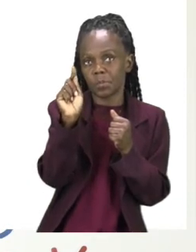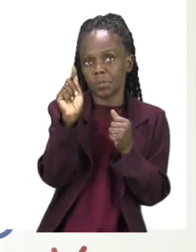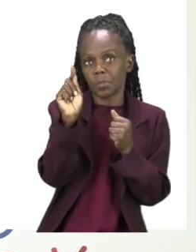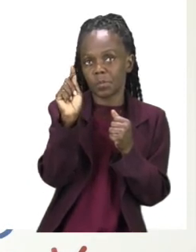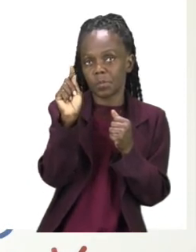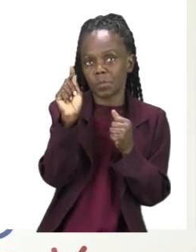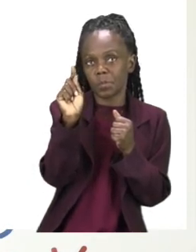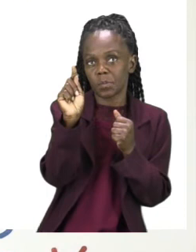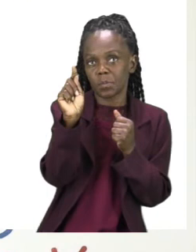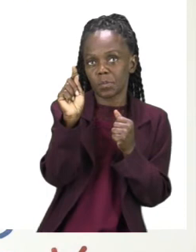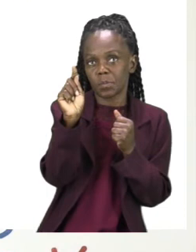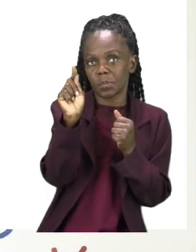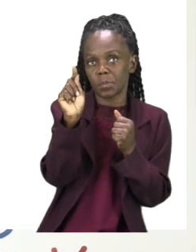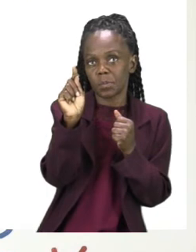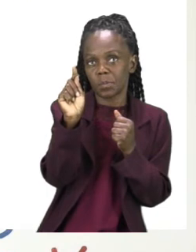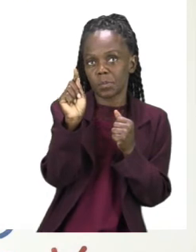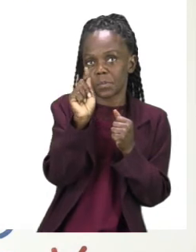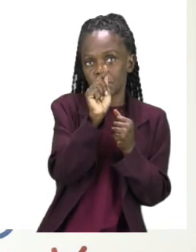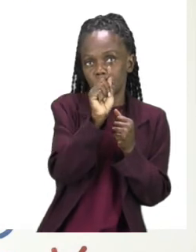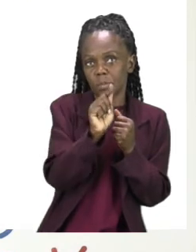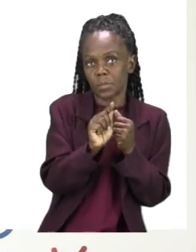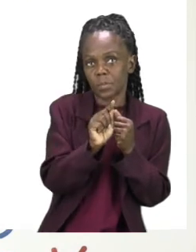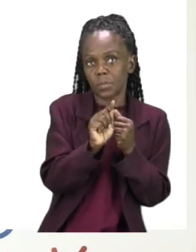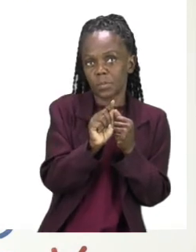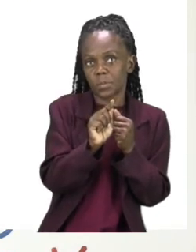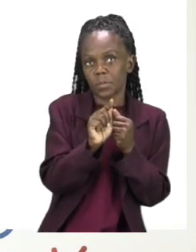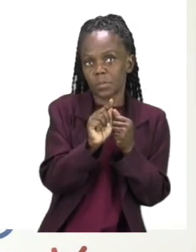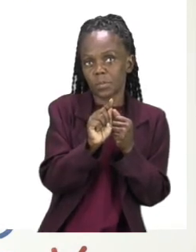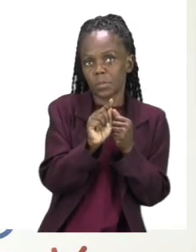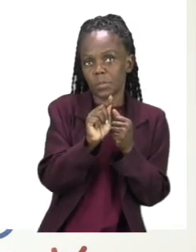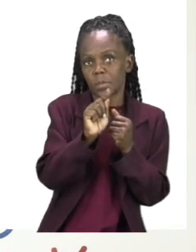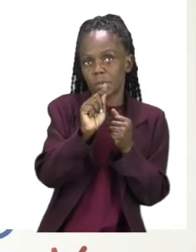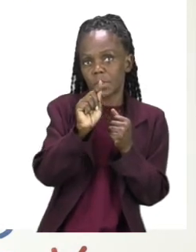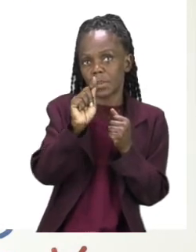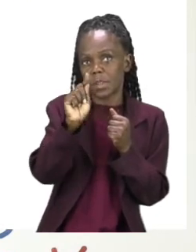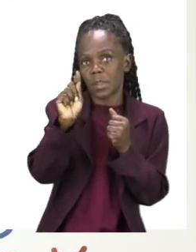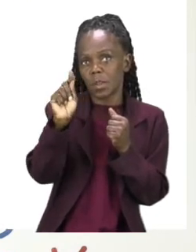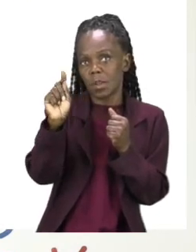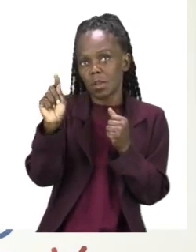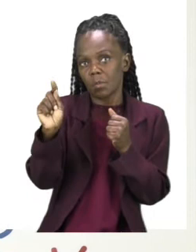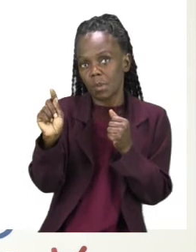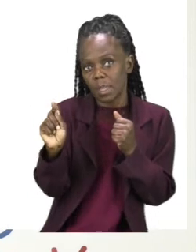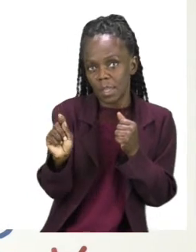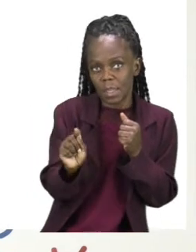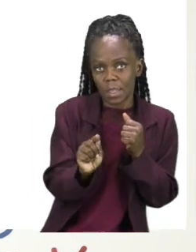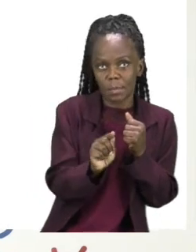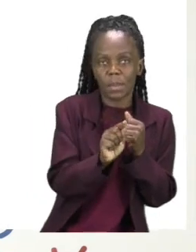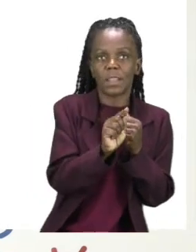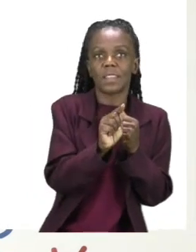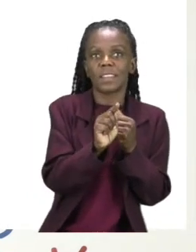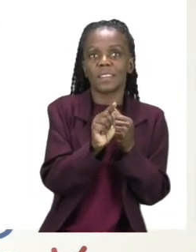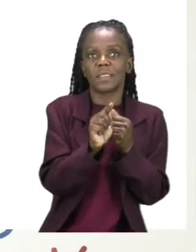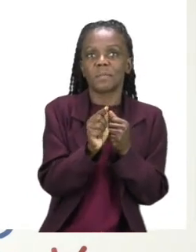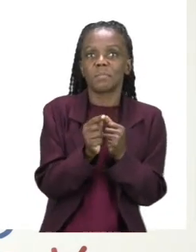cap, then down to his neck and face, and then his big